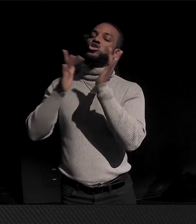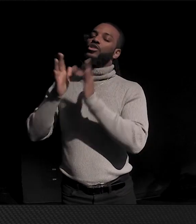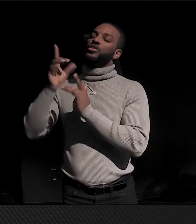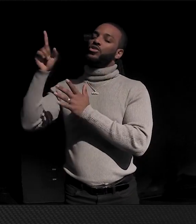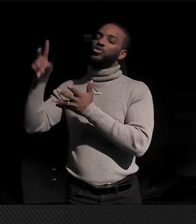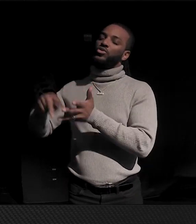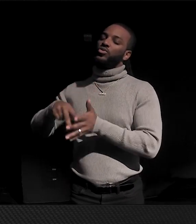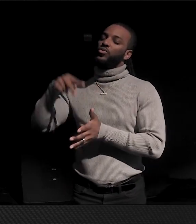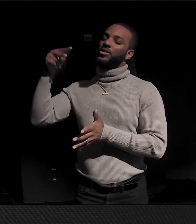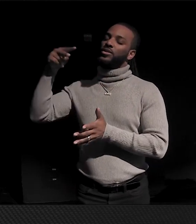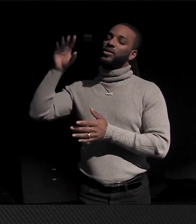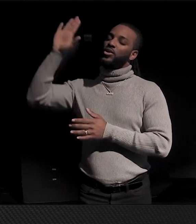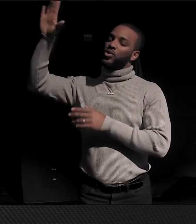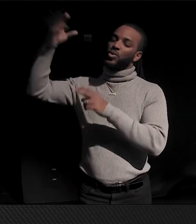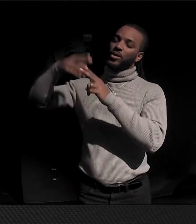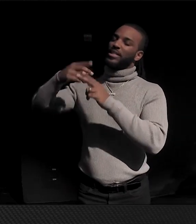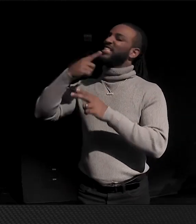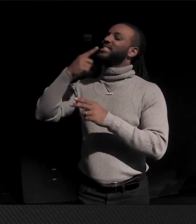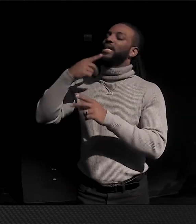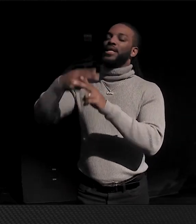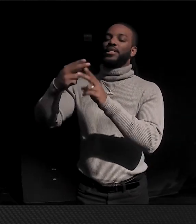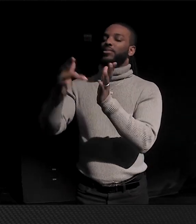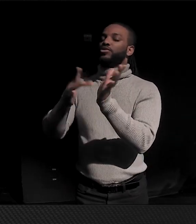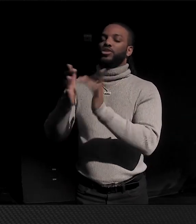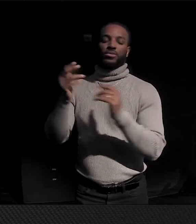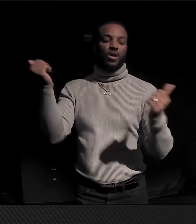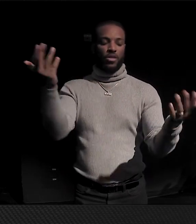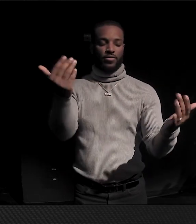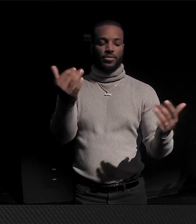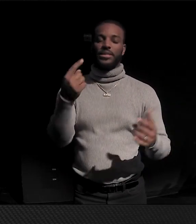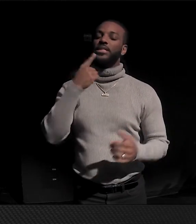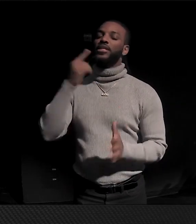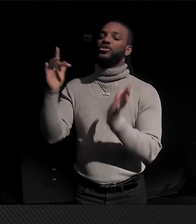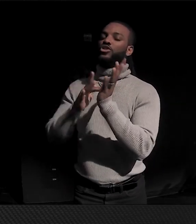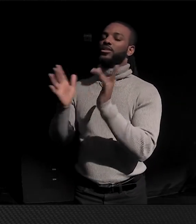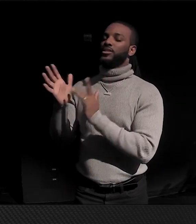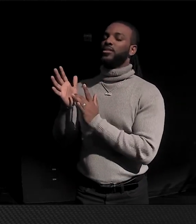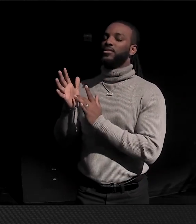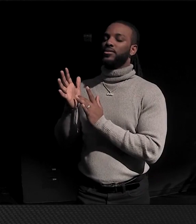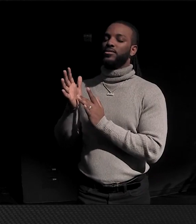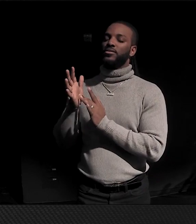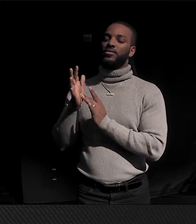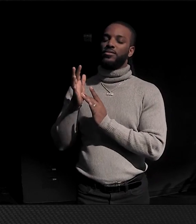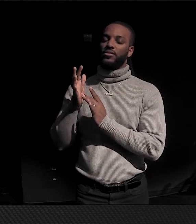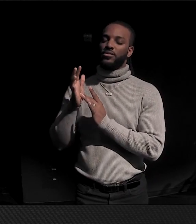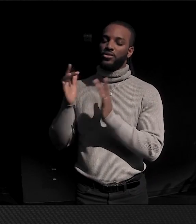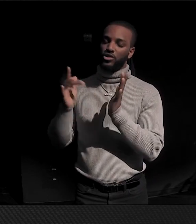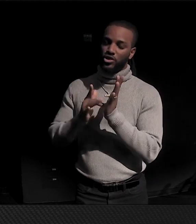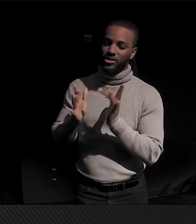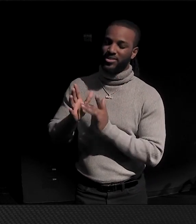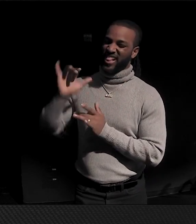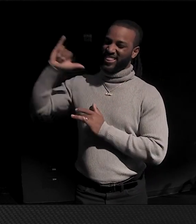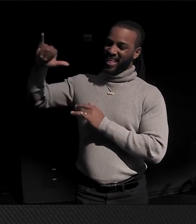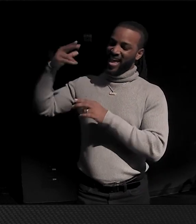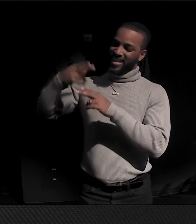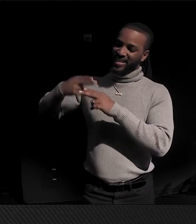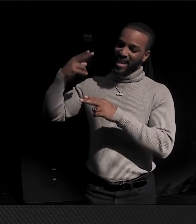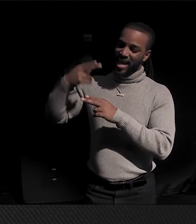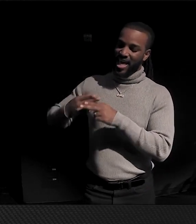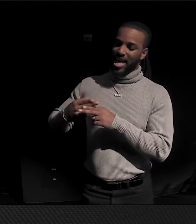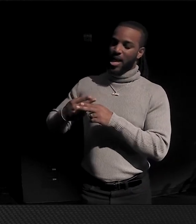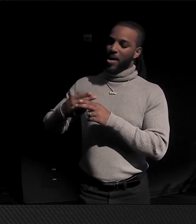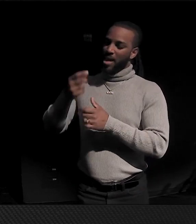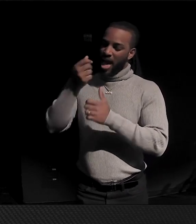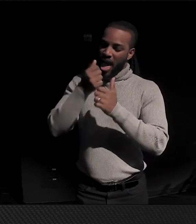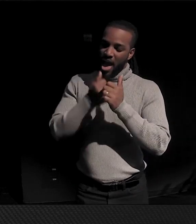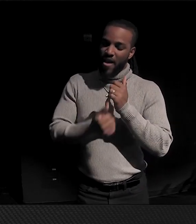your name, just say the name of Jesus out loud. Jesus. Jesus. Jesus. Jesus. At the name of Jesus, every knee